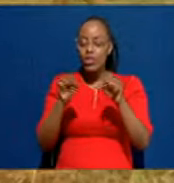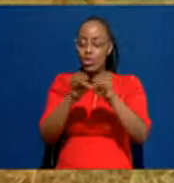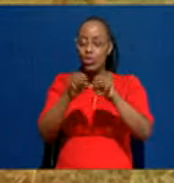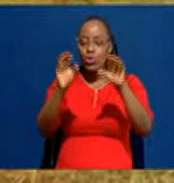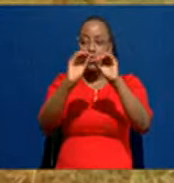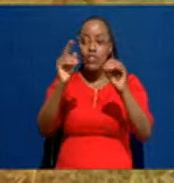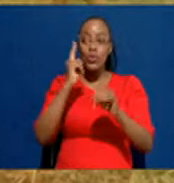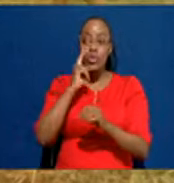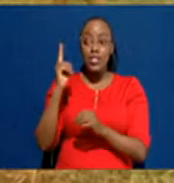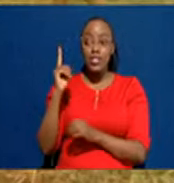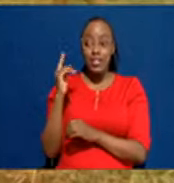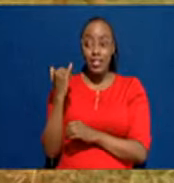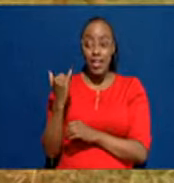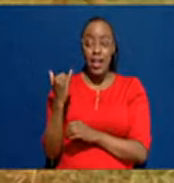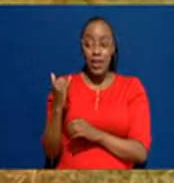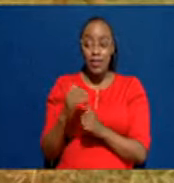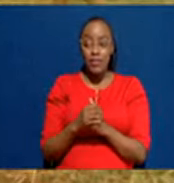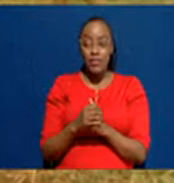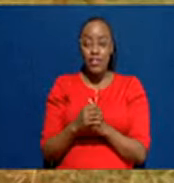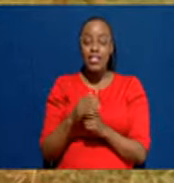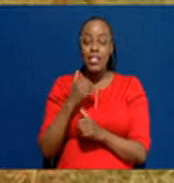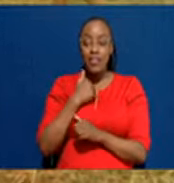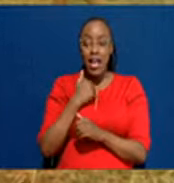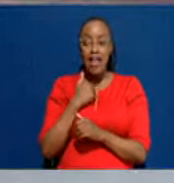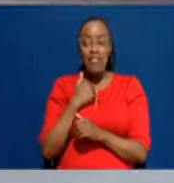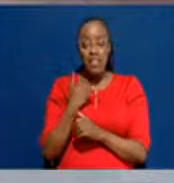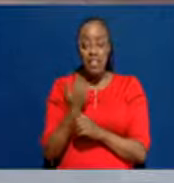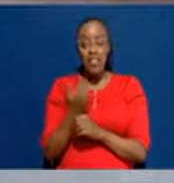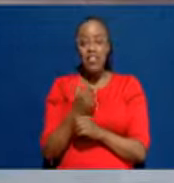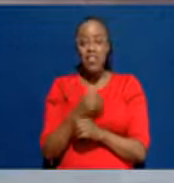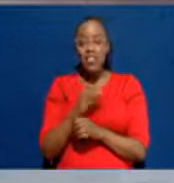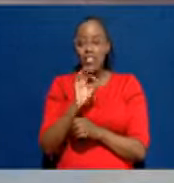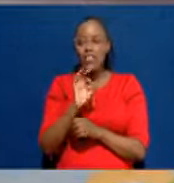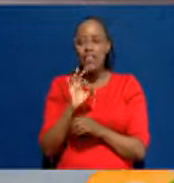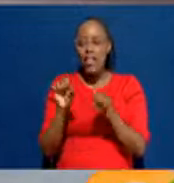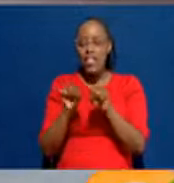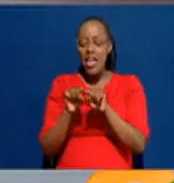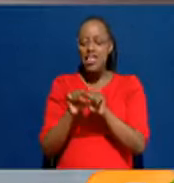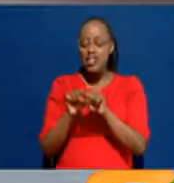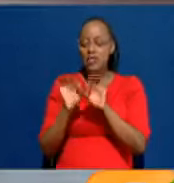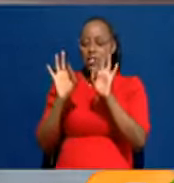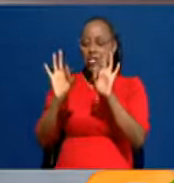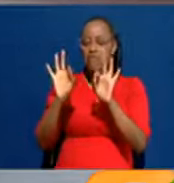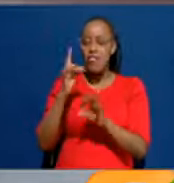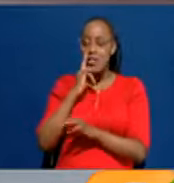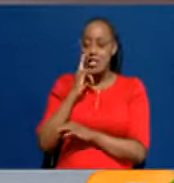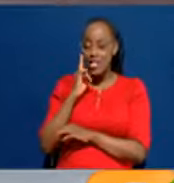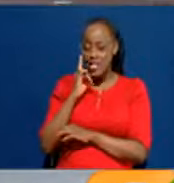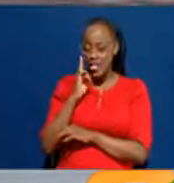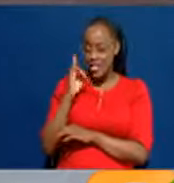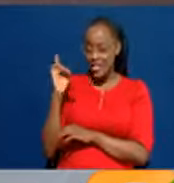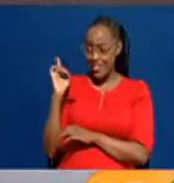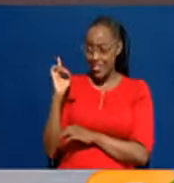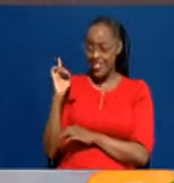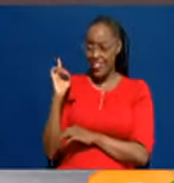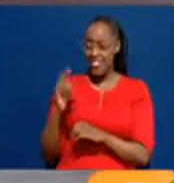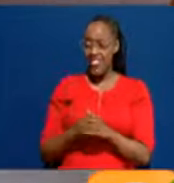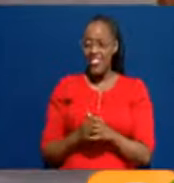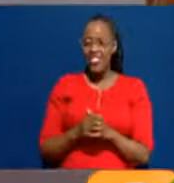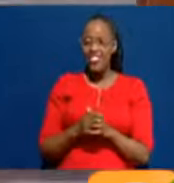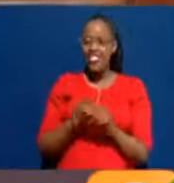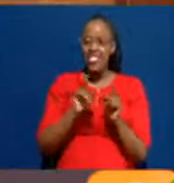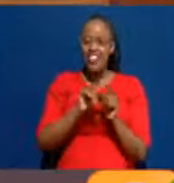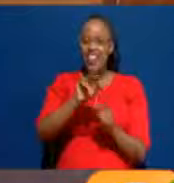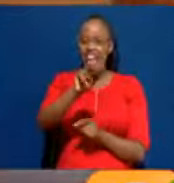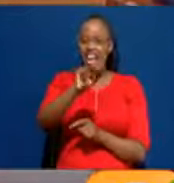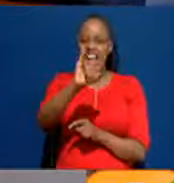look at her now, wearing some cool kids, they say. I like that. So Kwizi ni